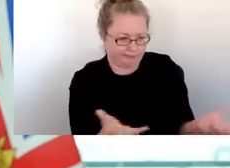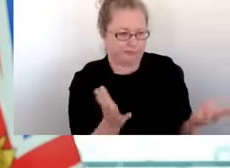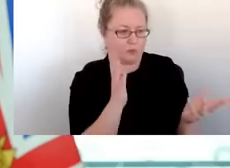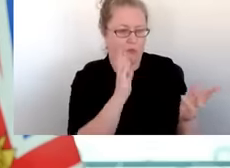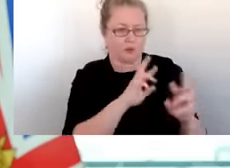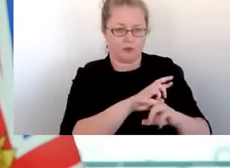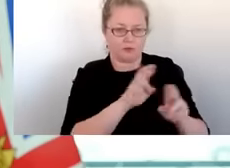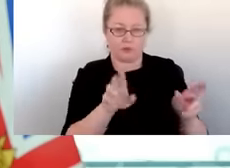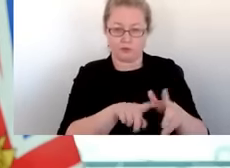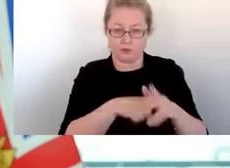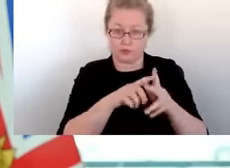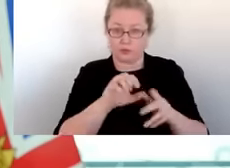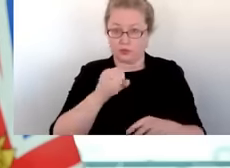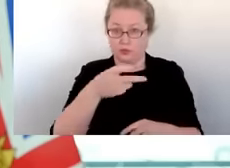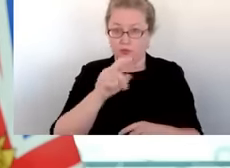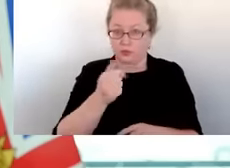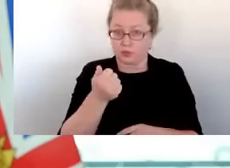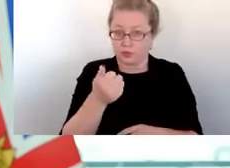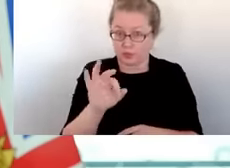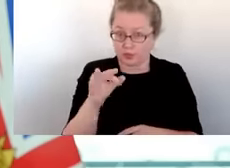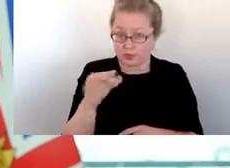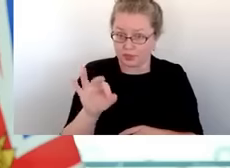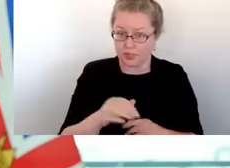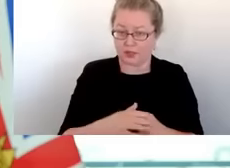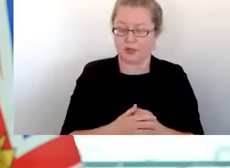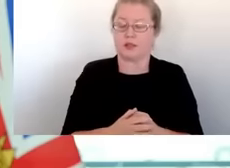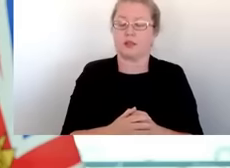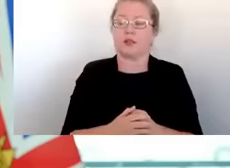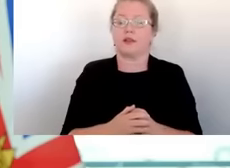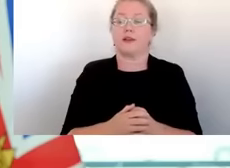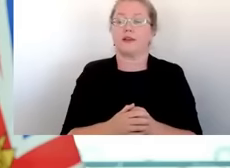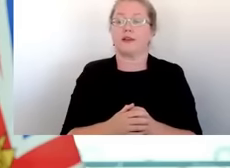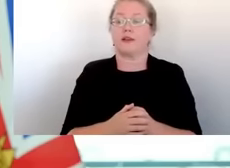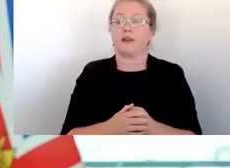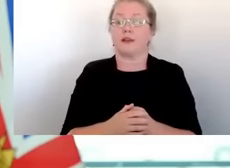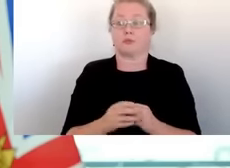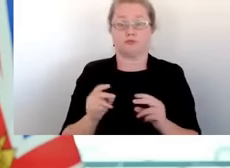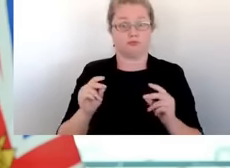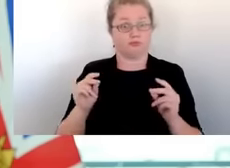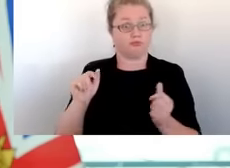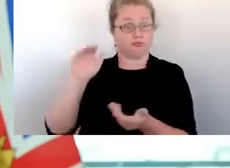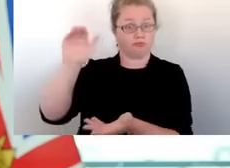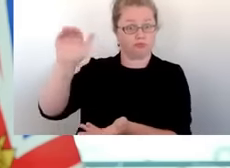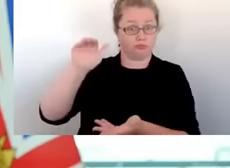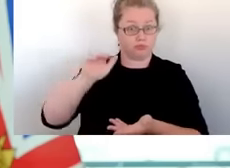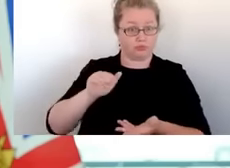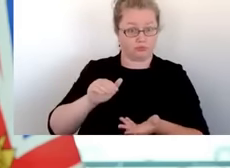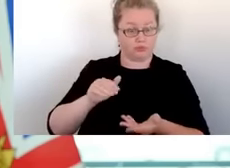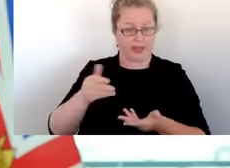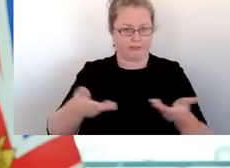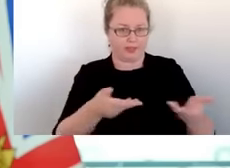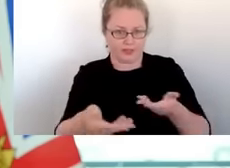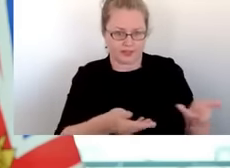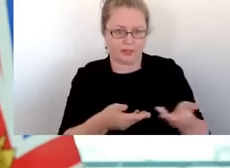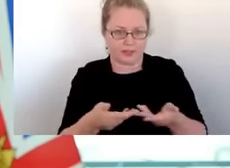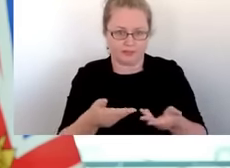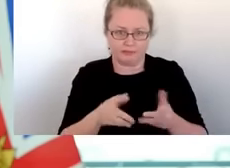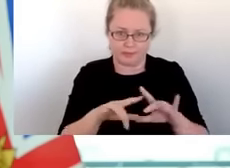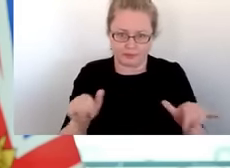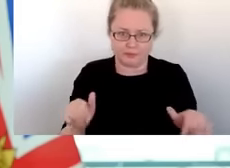ready for their start on the 19th. And we will start issuing invites. As soon as we have vaccine